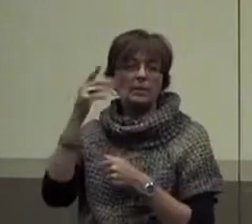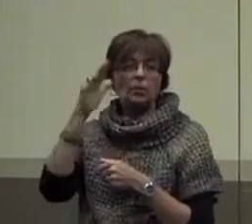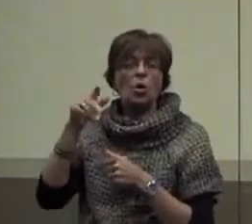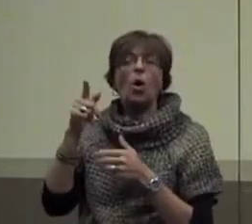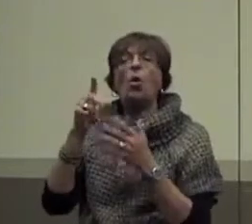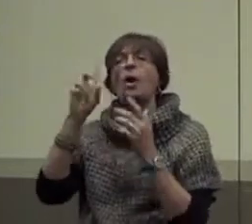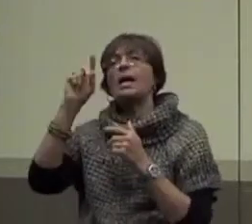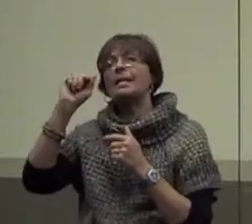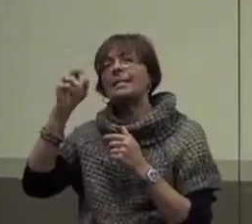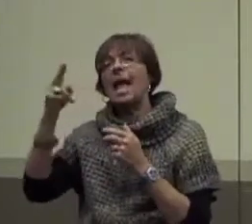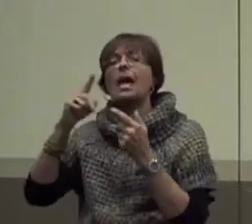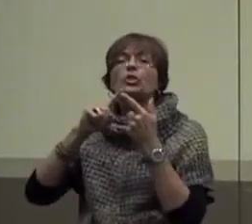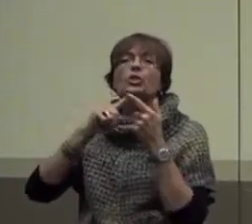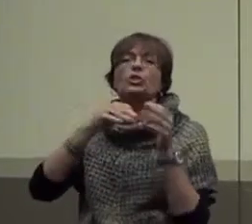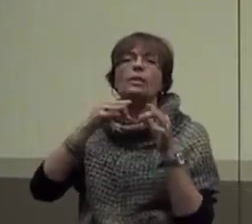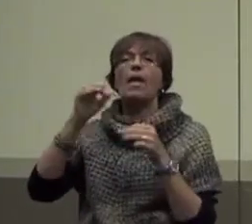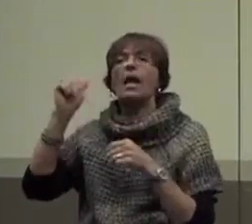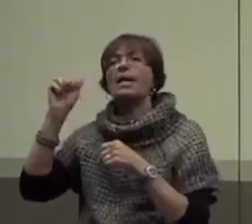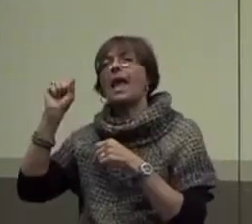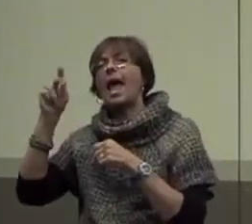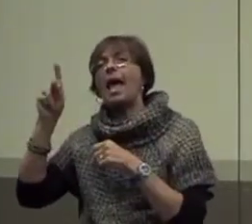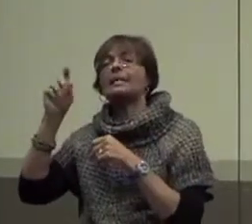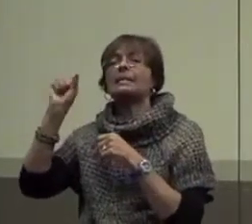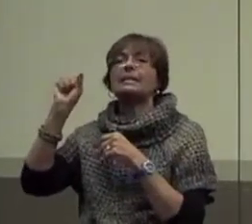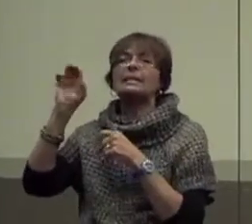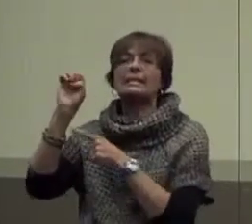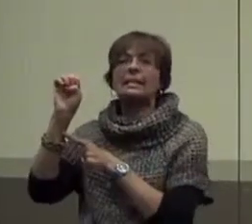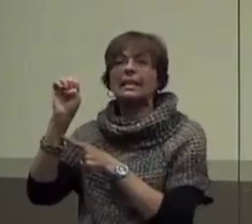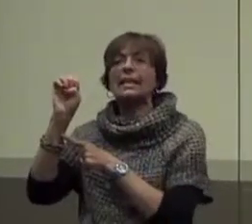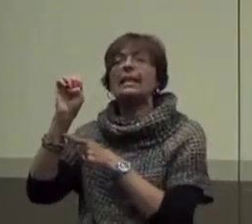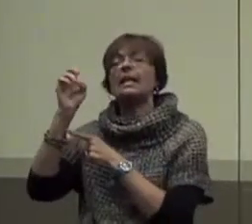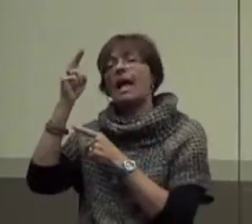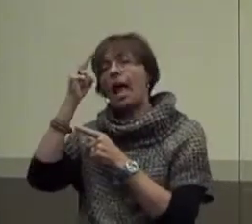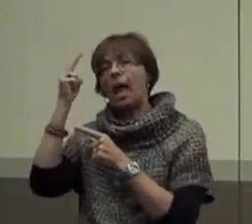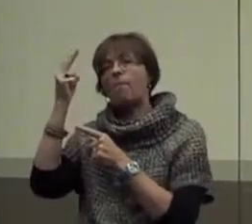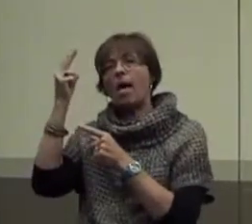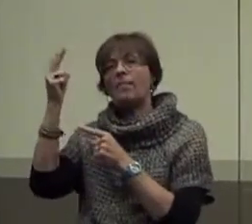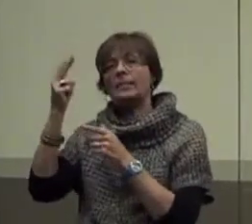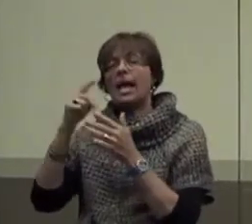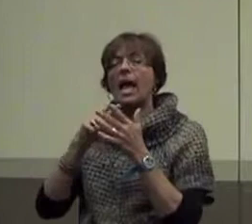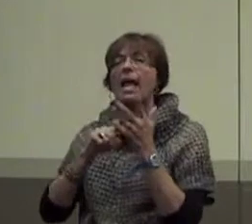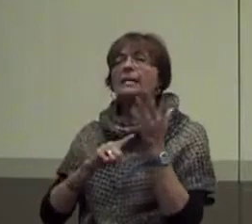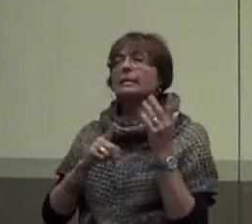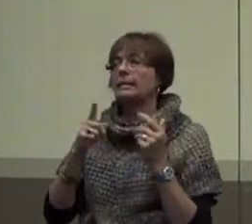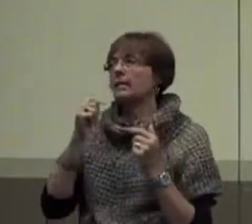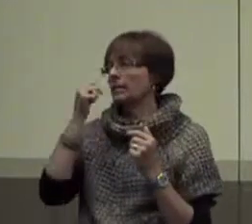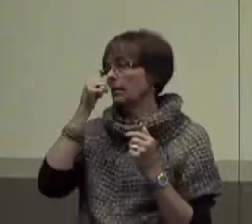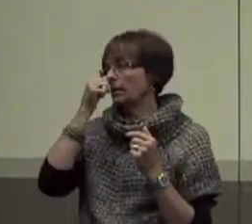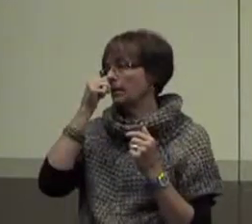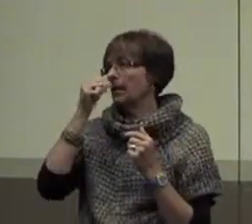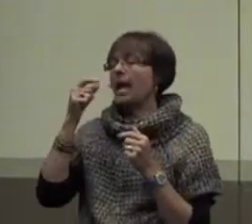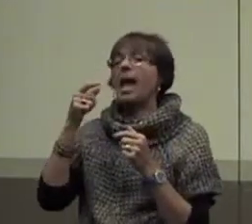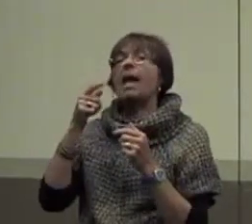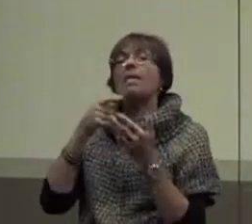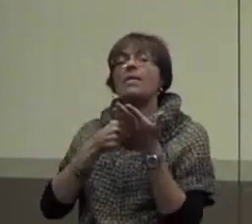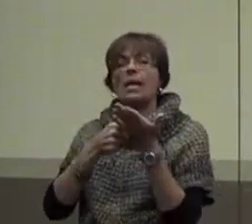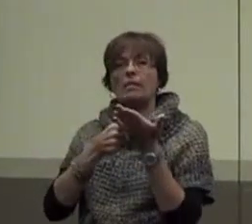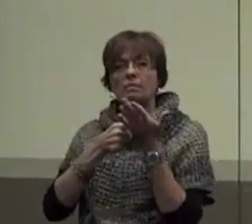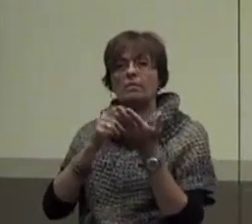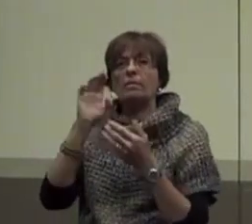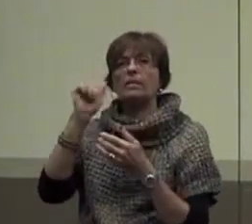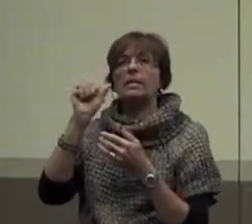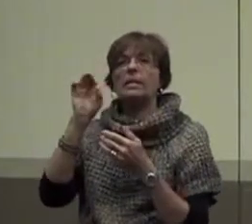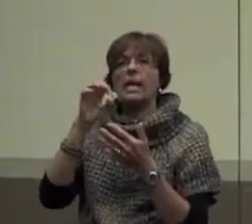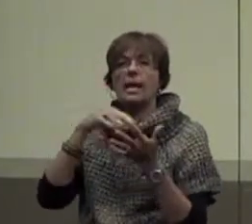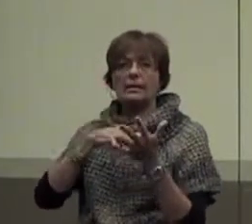Dash, define, ask, see, hypothesize. Then we say, and we kind of walk through a case study, and this is Morgan